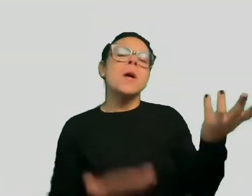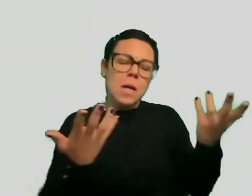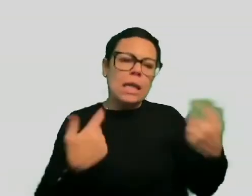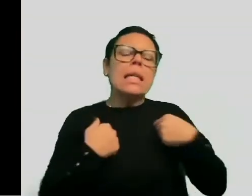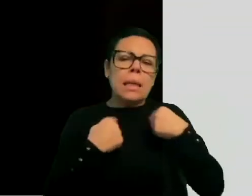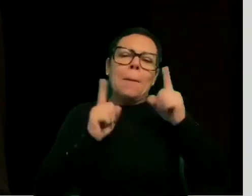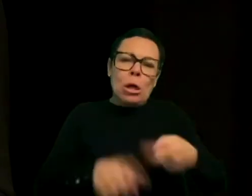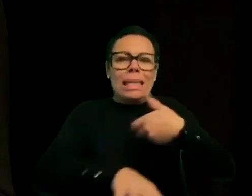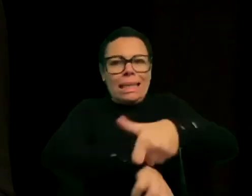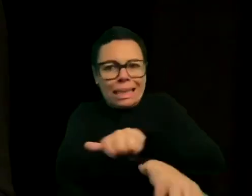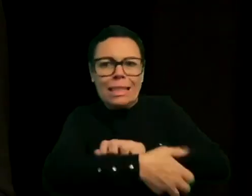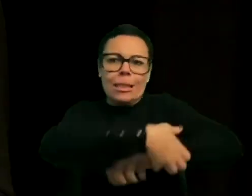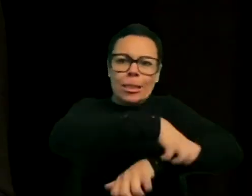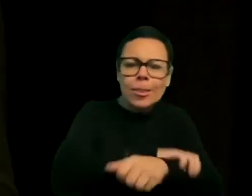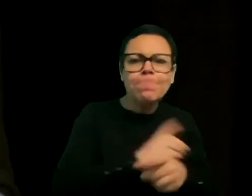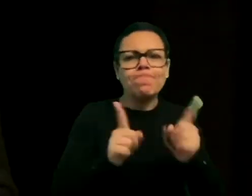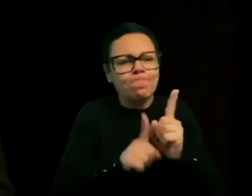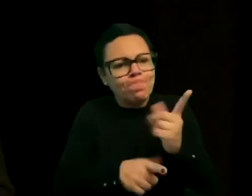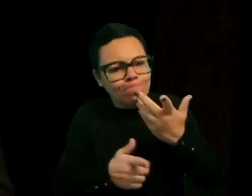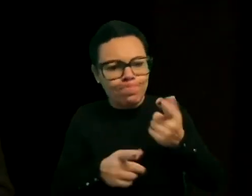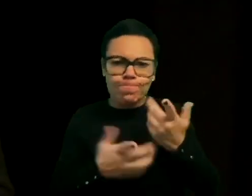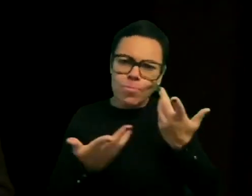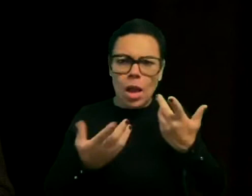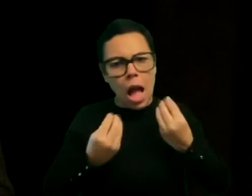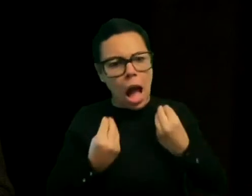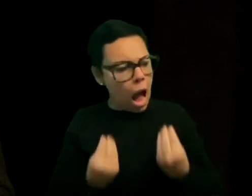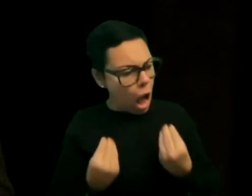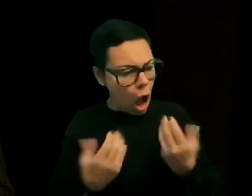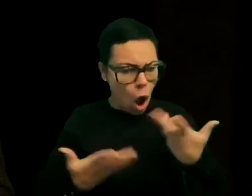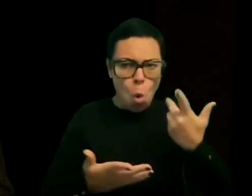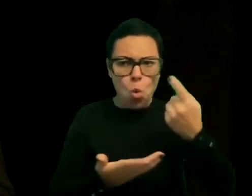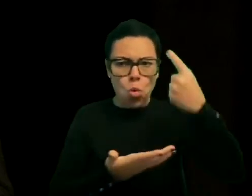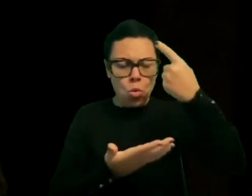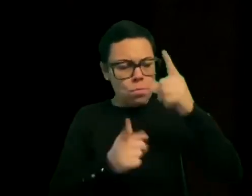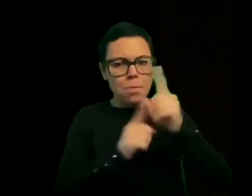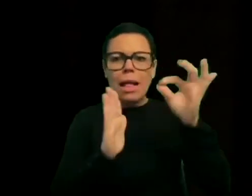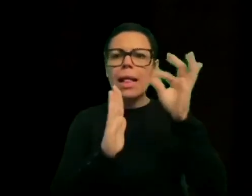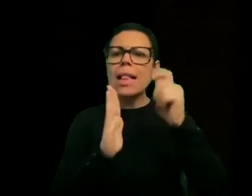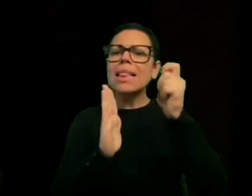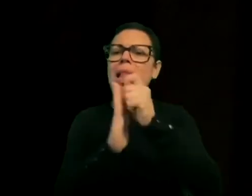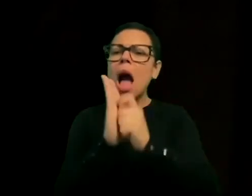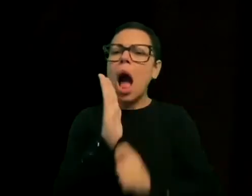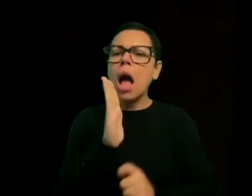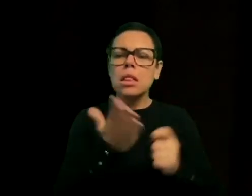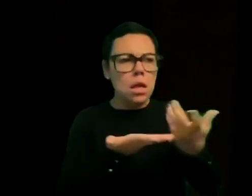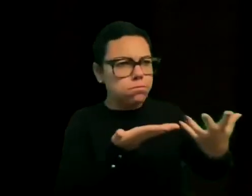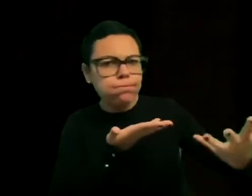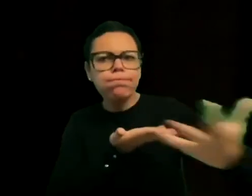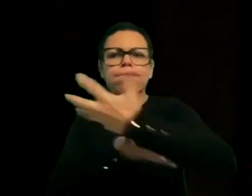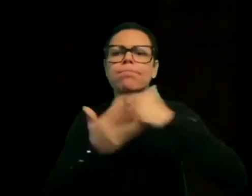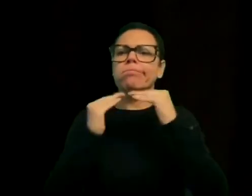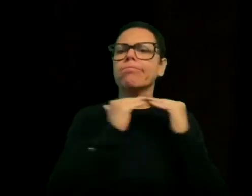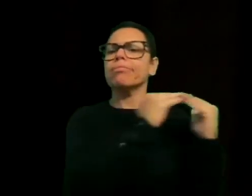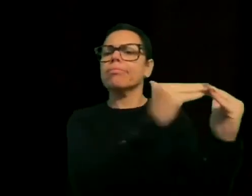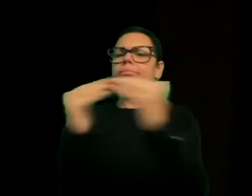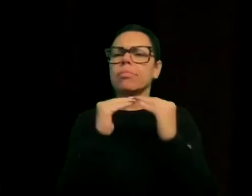elements and really provide standard phrases, for example, that they can use. Of course, it will each time have to be